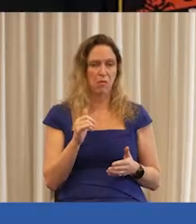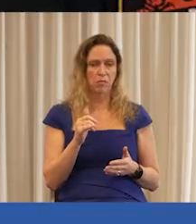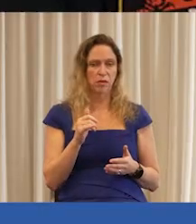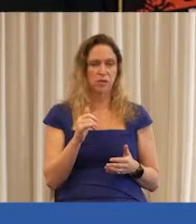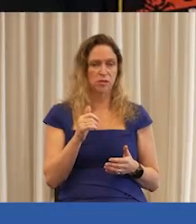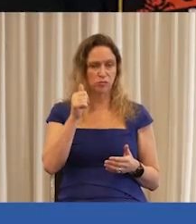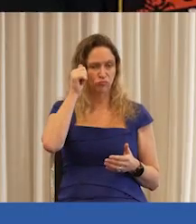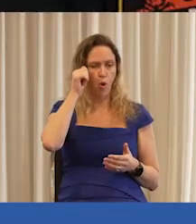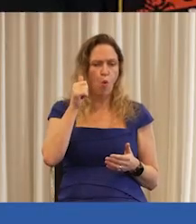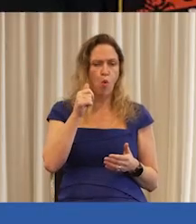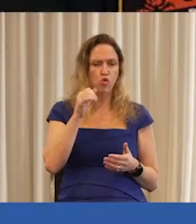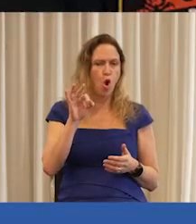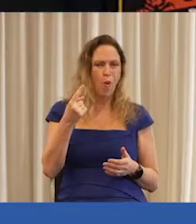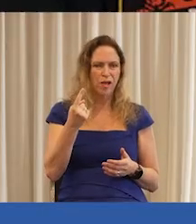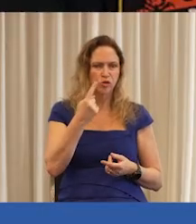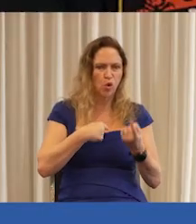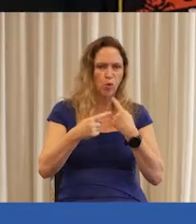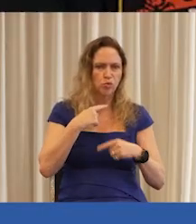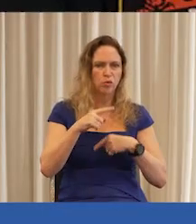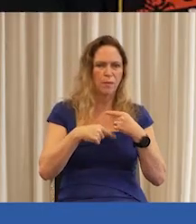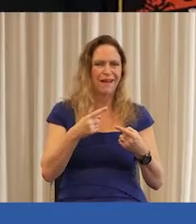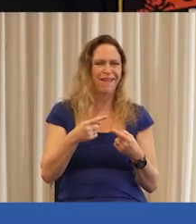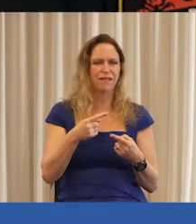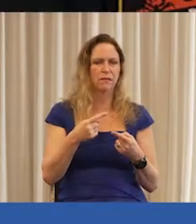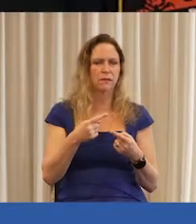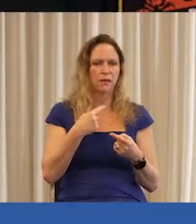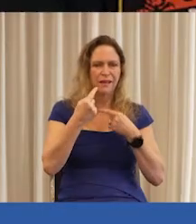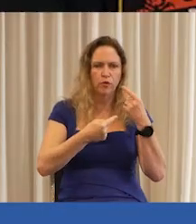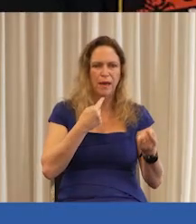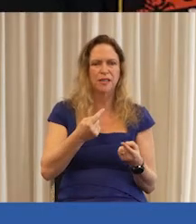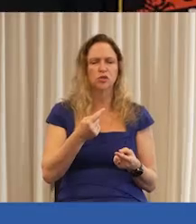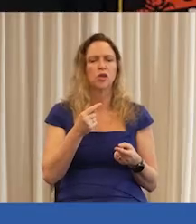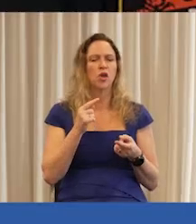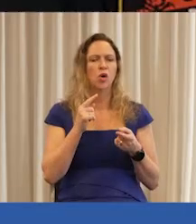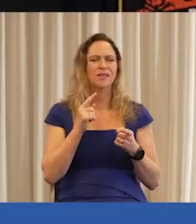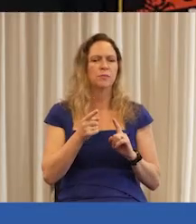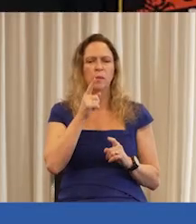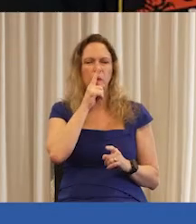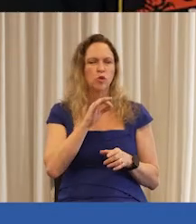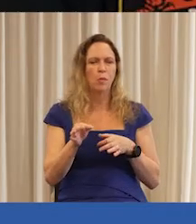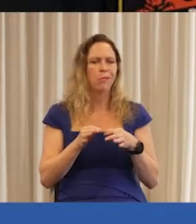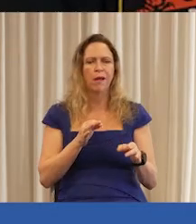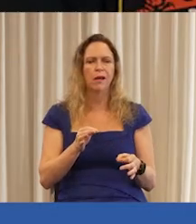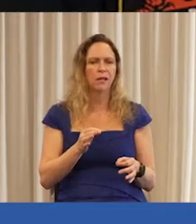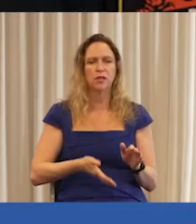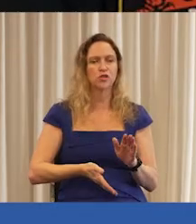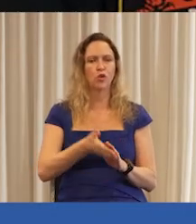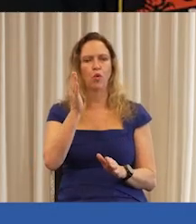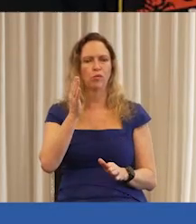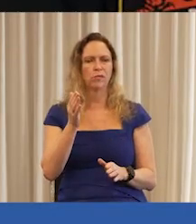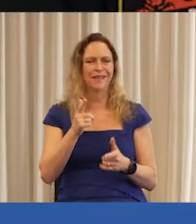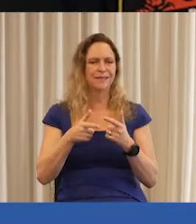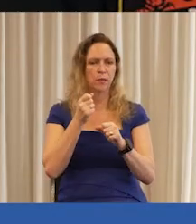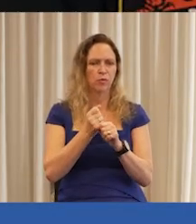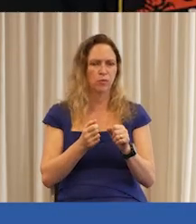relay of that information because some things are quite sporadic. They go for coffee or they do this. Yes. It's not. So how do you be aware of